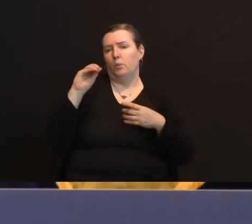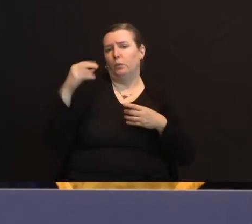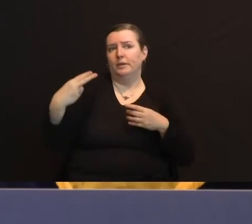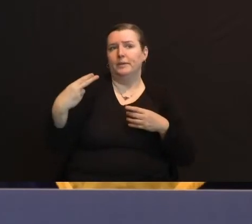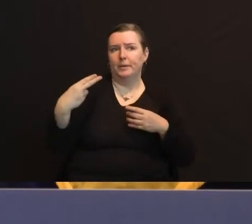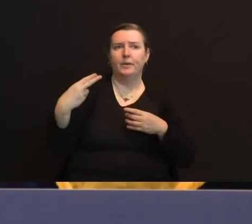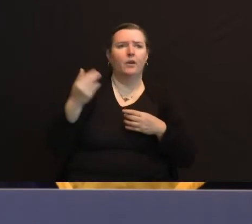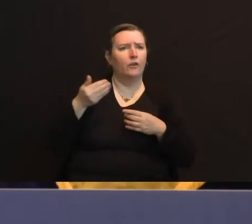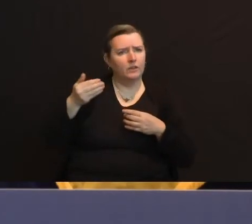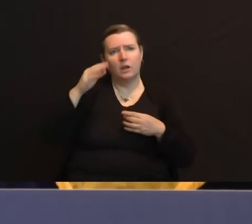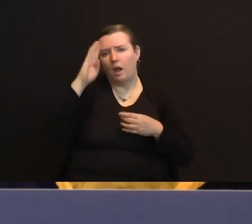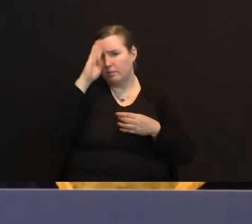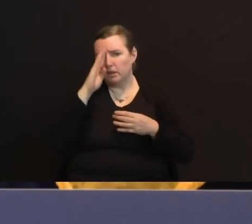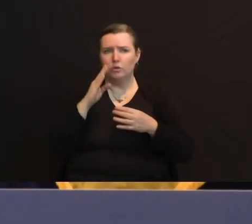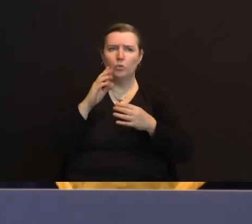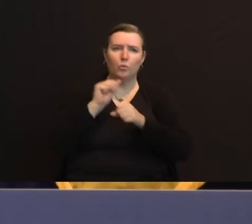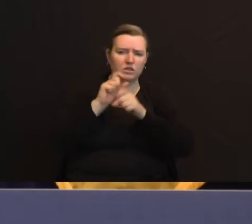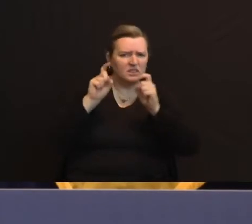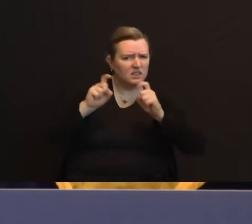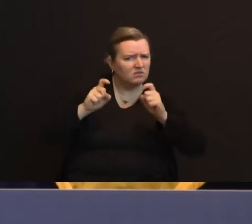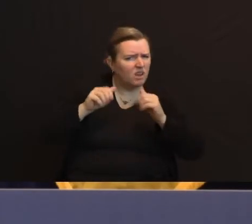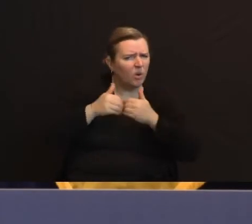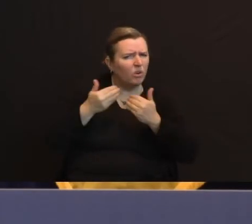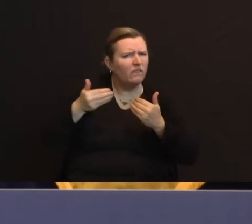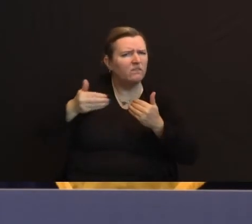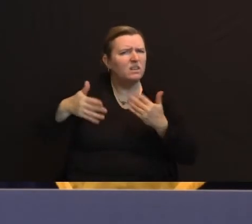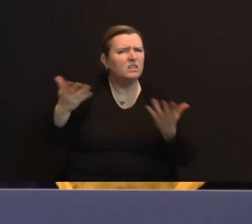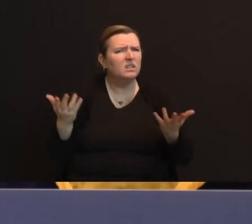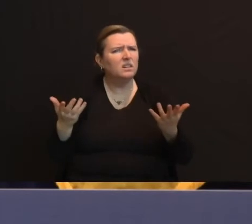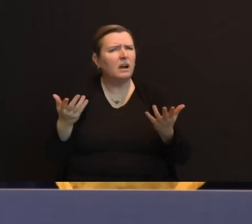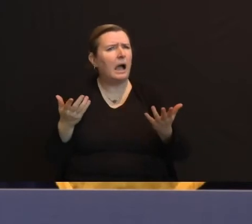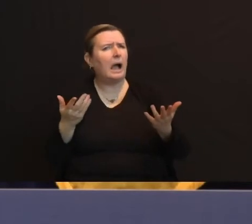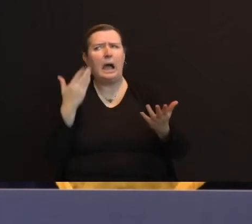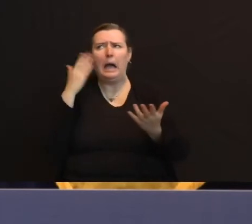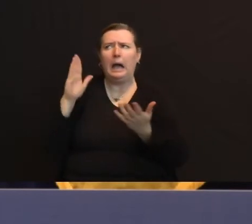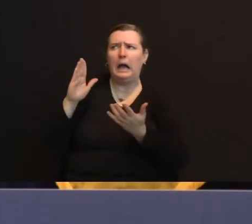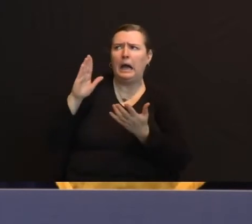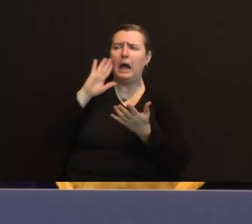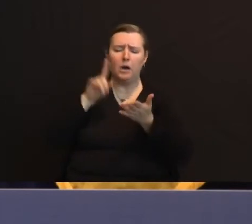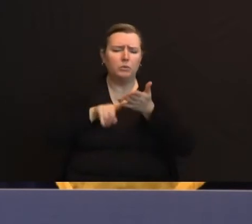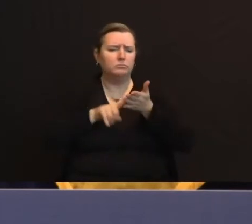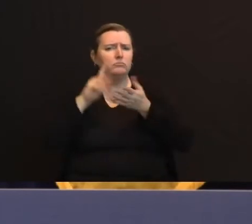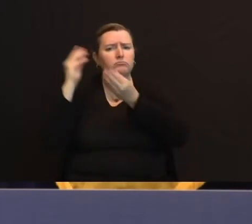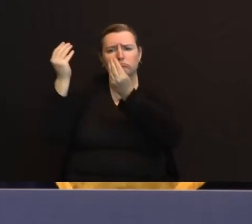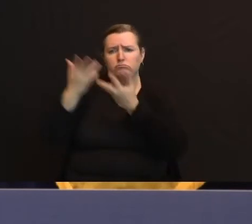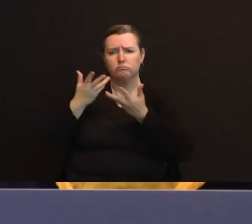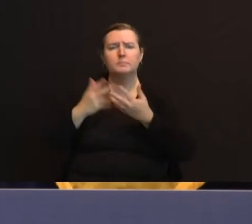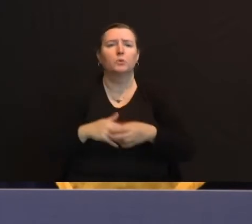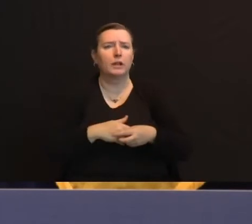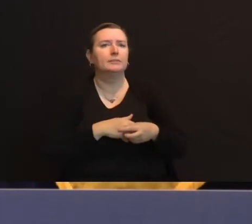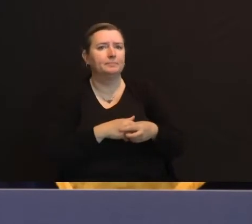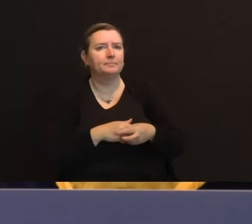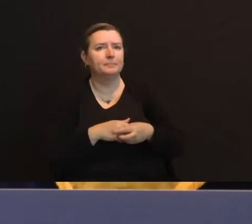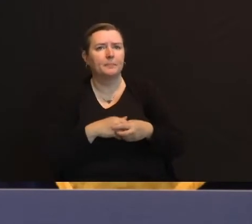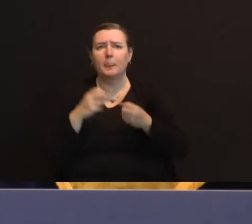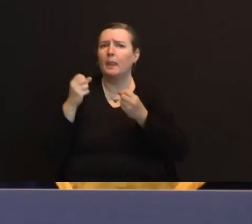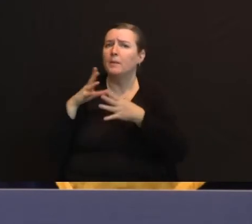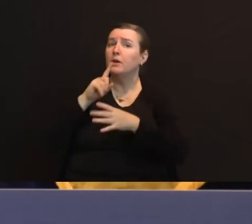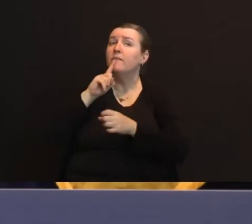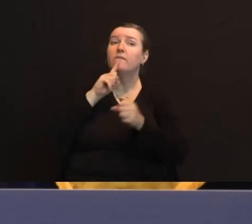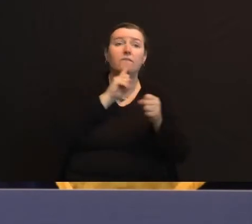that. COVID versus PUIs. As I said the number today, I realized that today, I'm not sure why only today, we